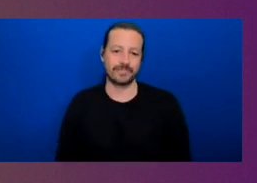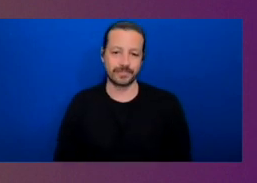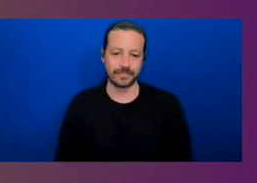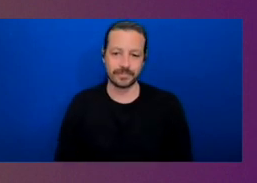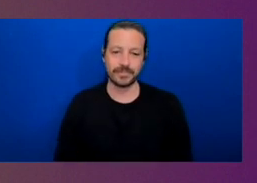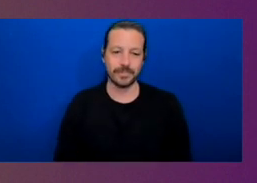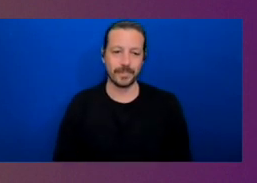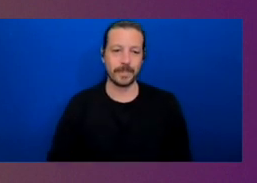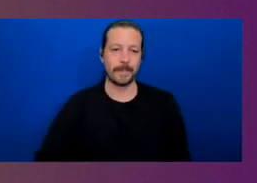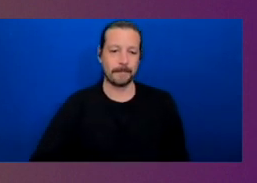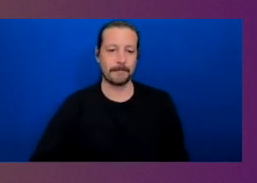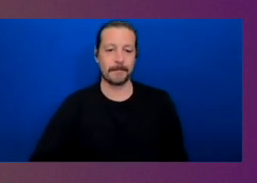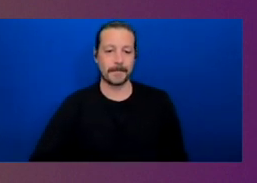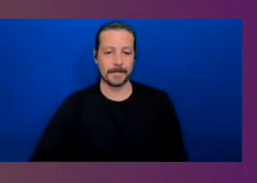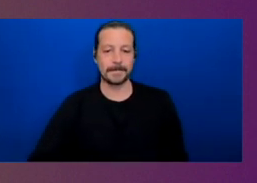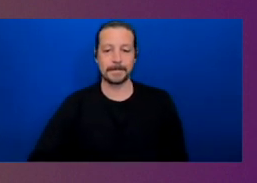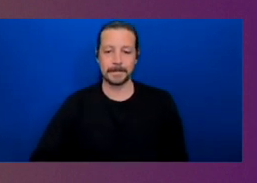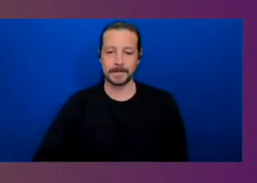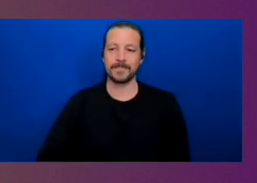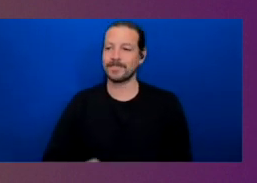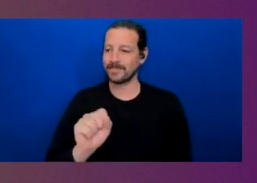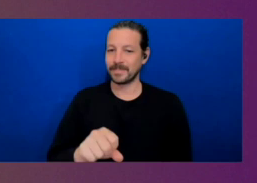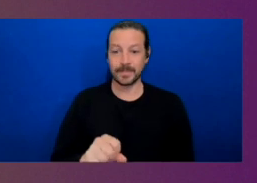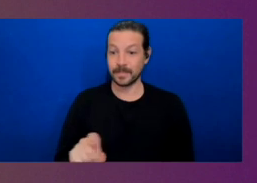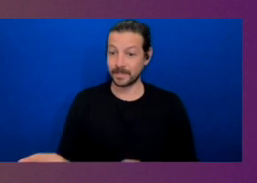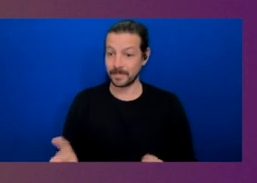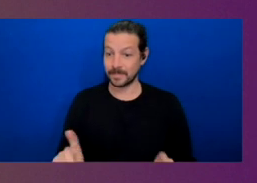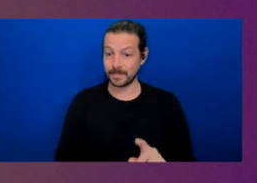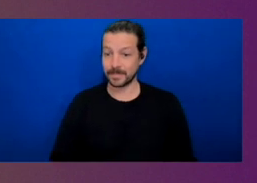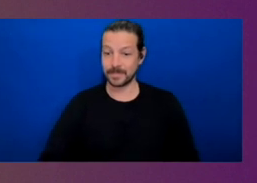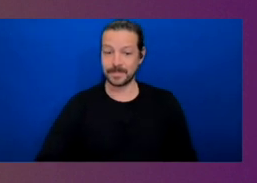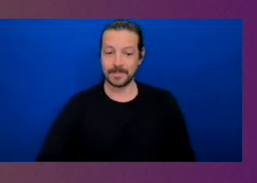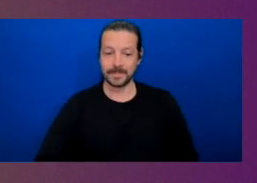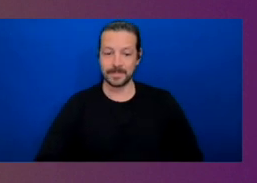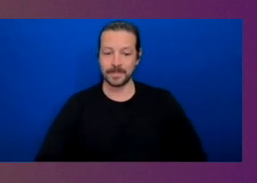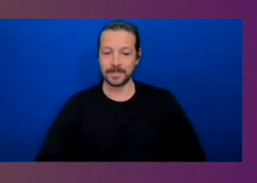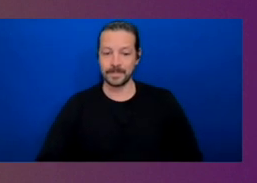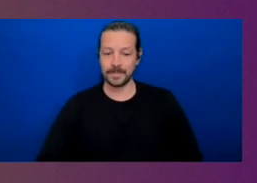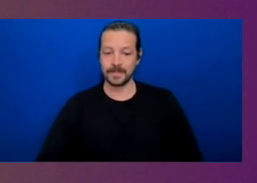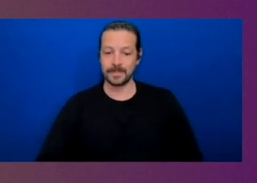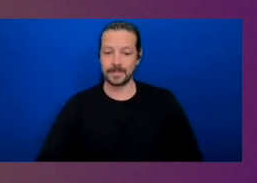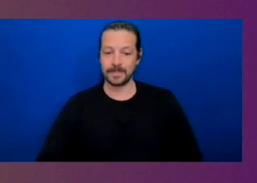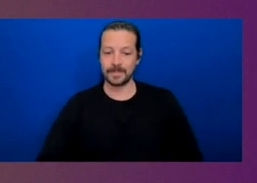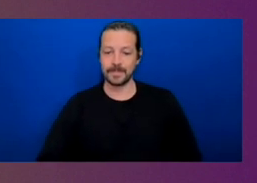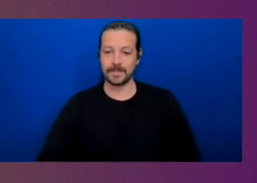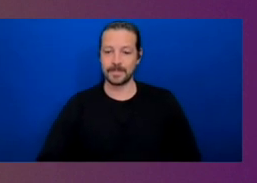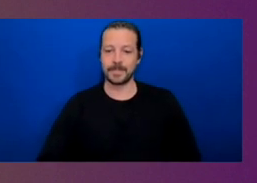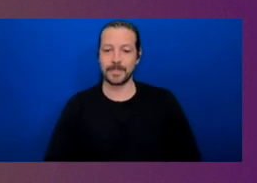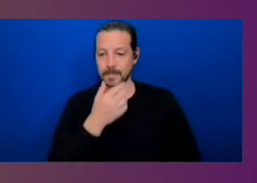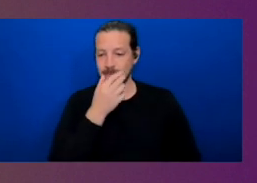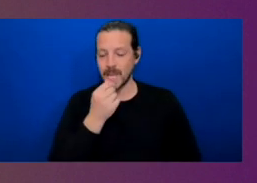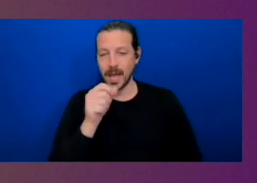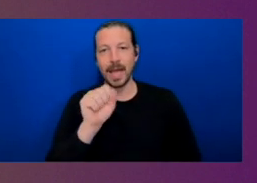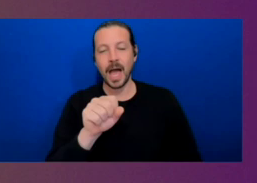love that. And sorry, you go, Chris. Oh, I think it did, but I wasn't about